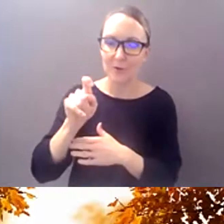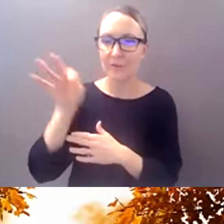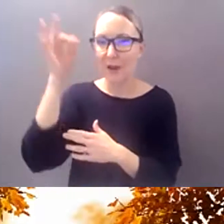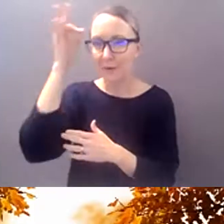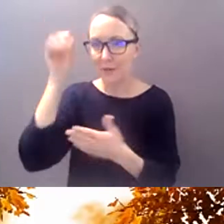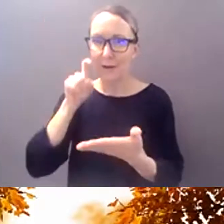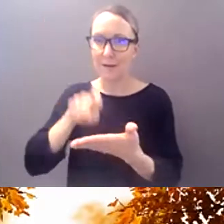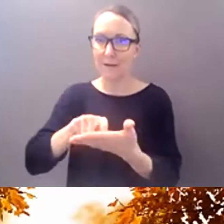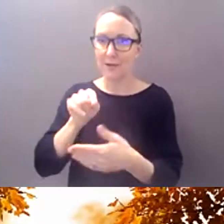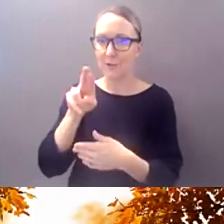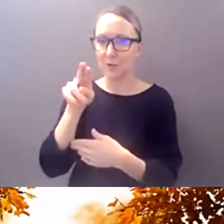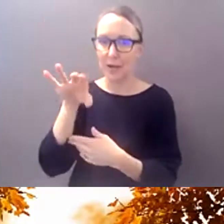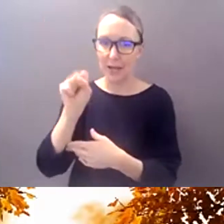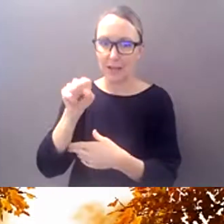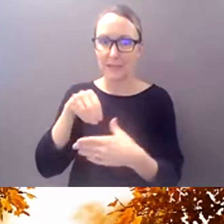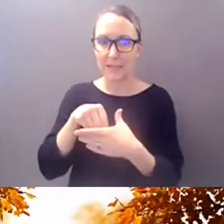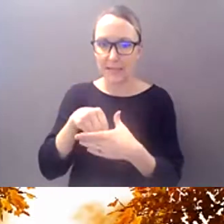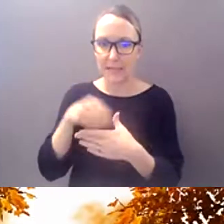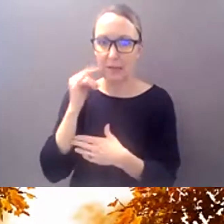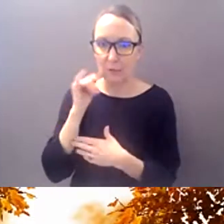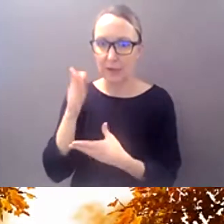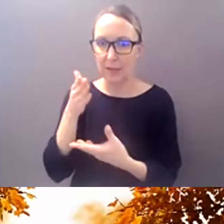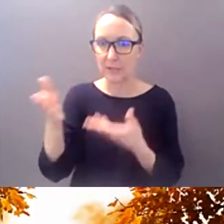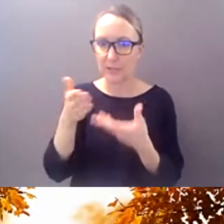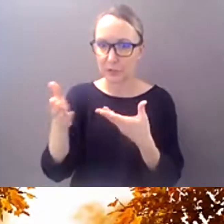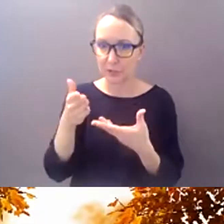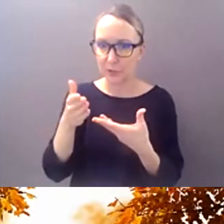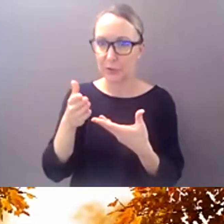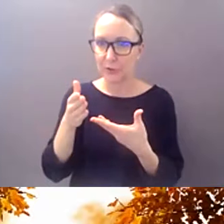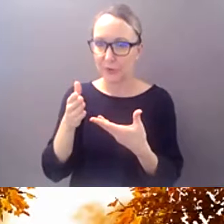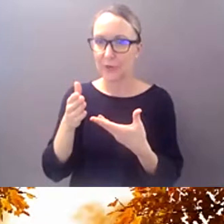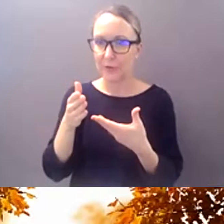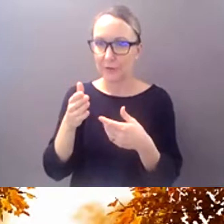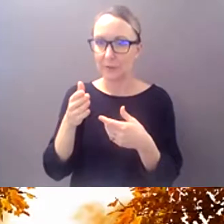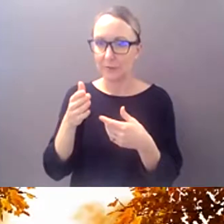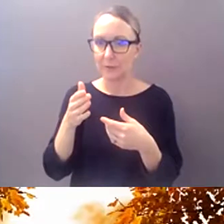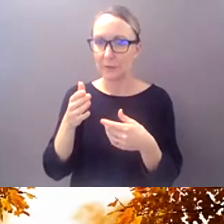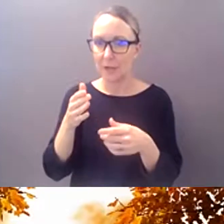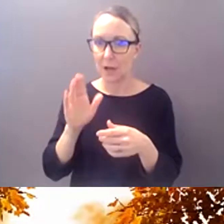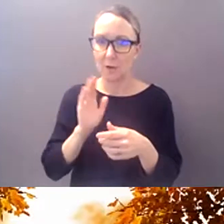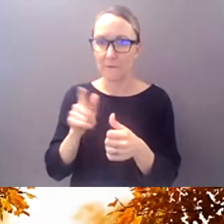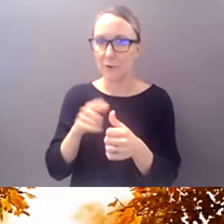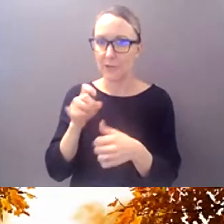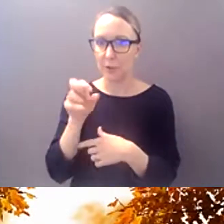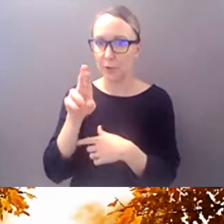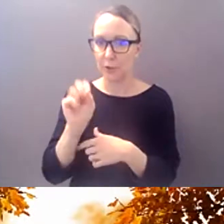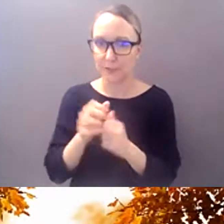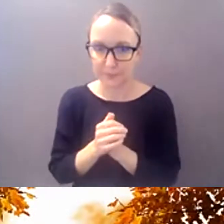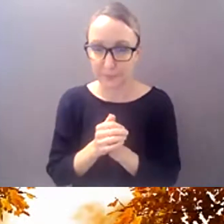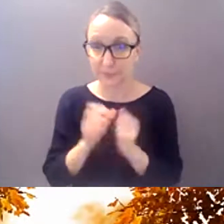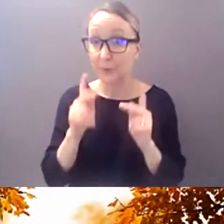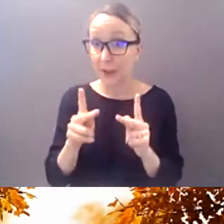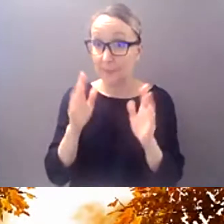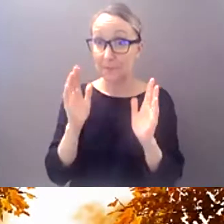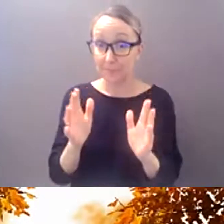California that serve our first elders. All right, moving again along our continuum,